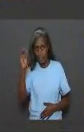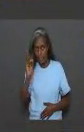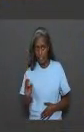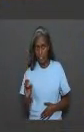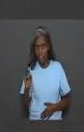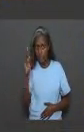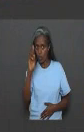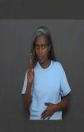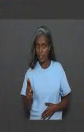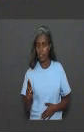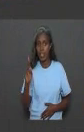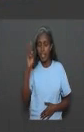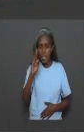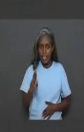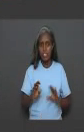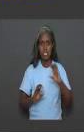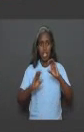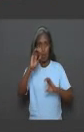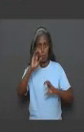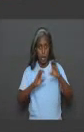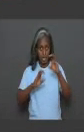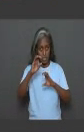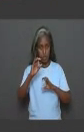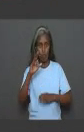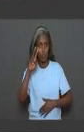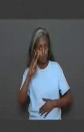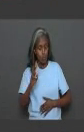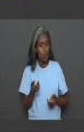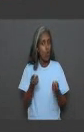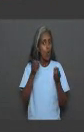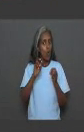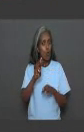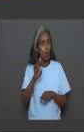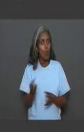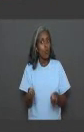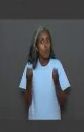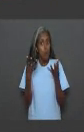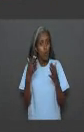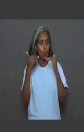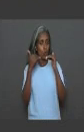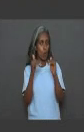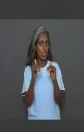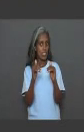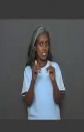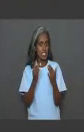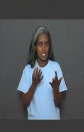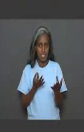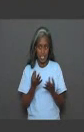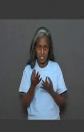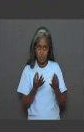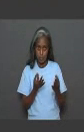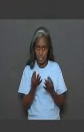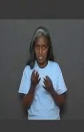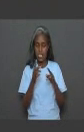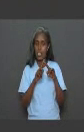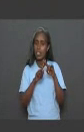A rate is a comparison of two or more quantities